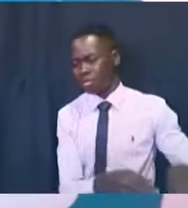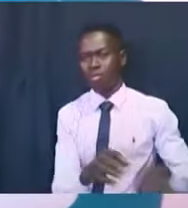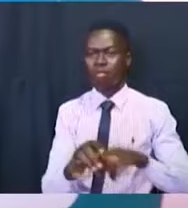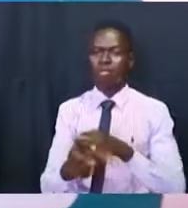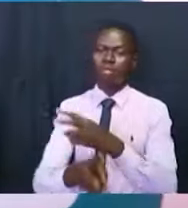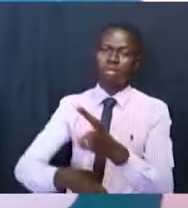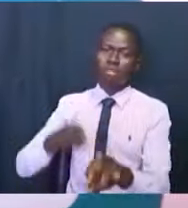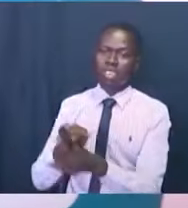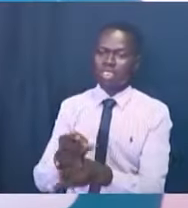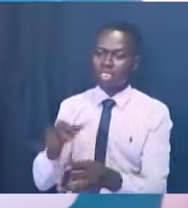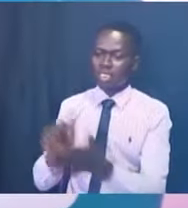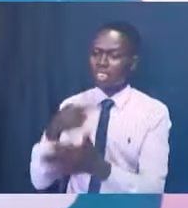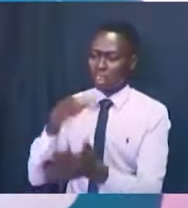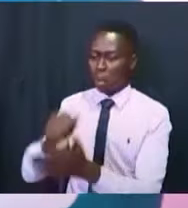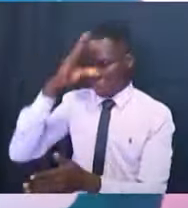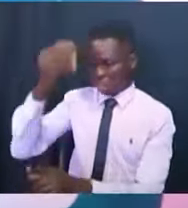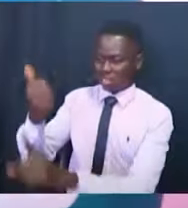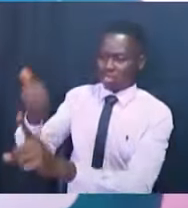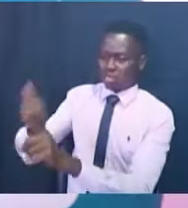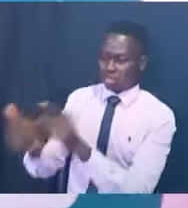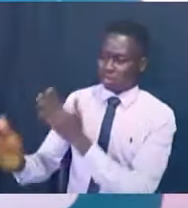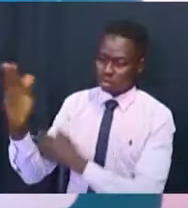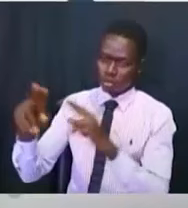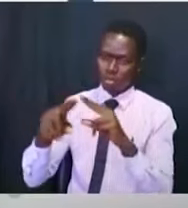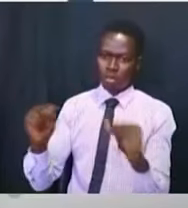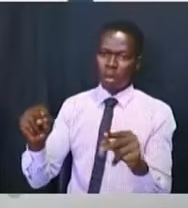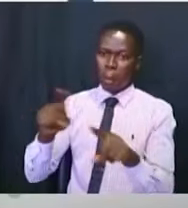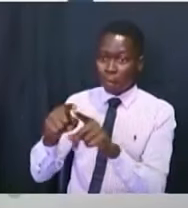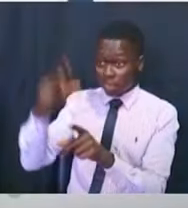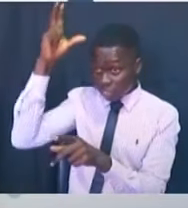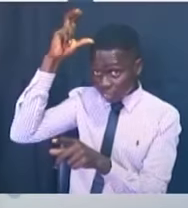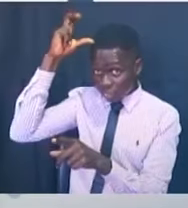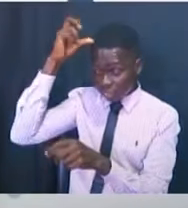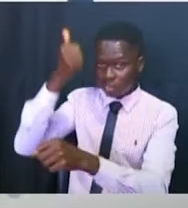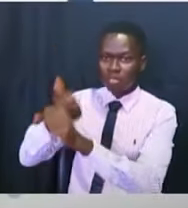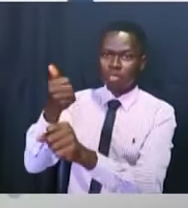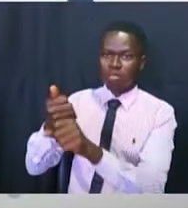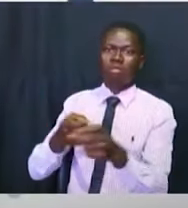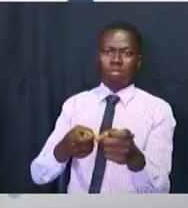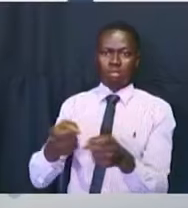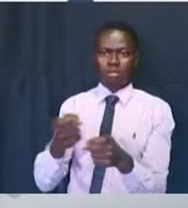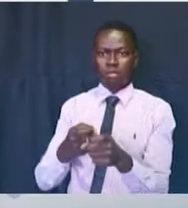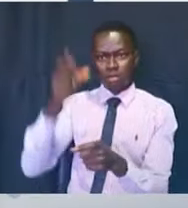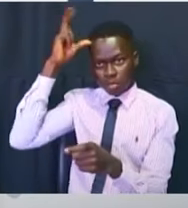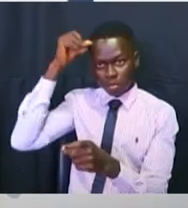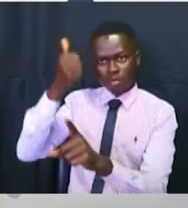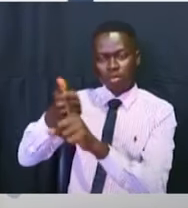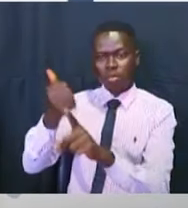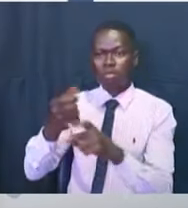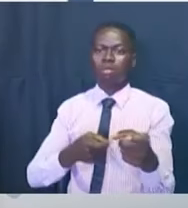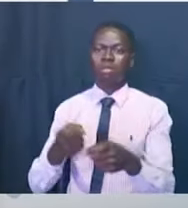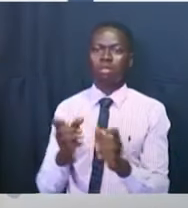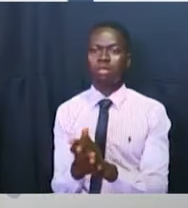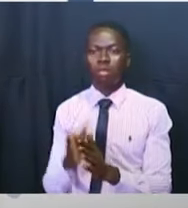that man is his own God. But behind this is Satan himself. It's Satan himself. Nature